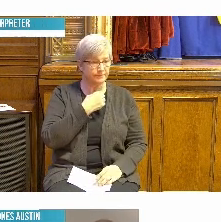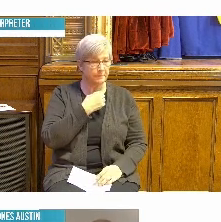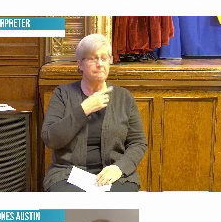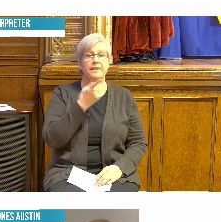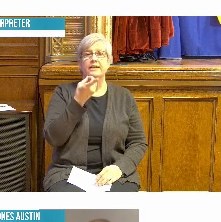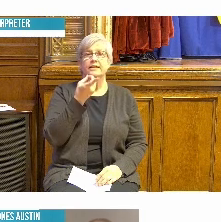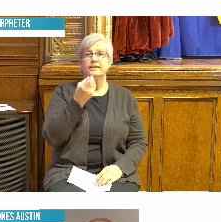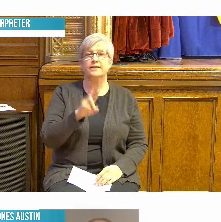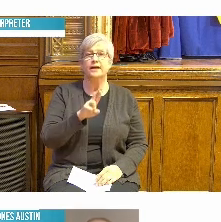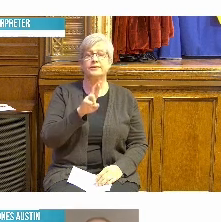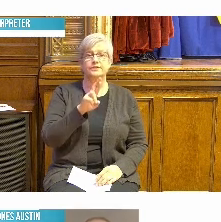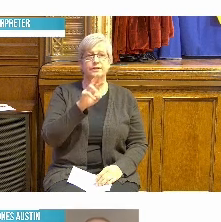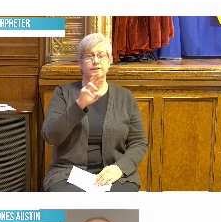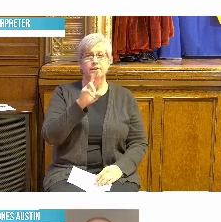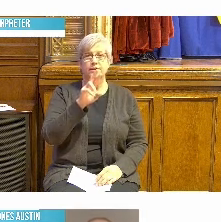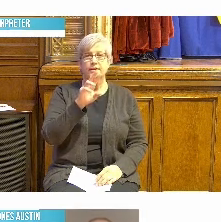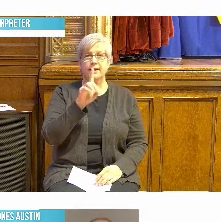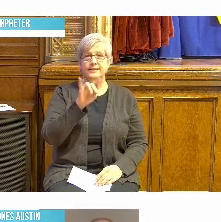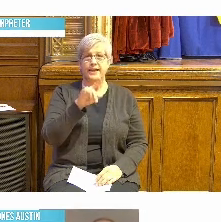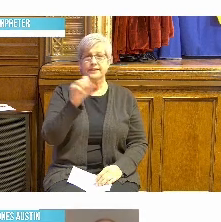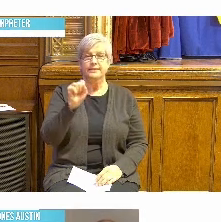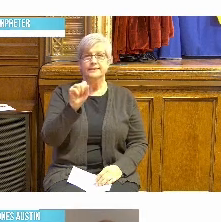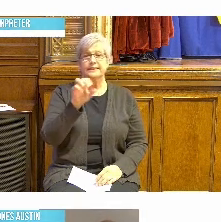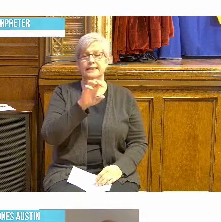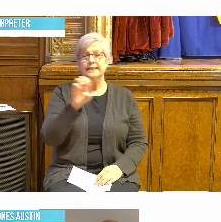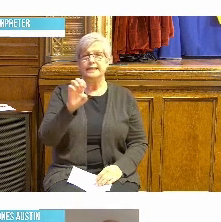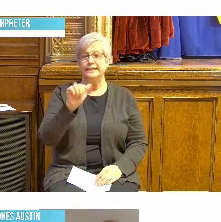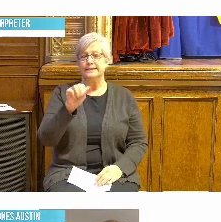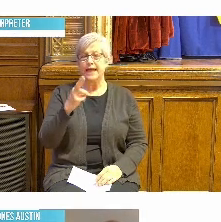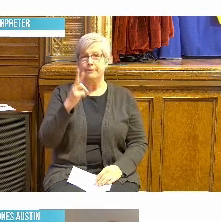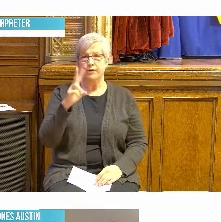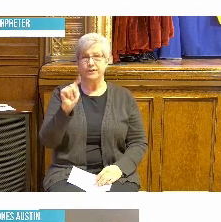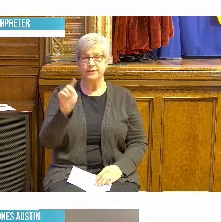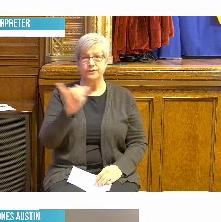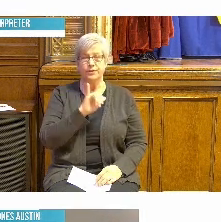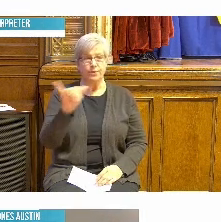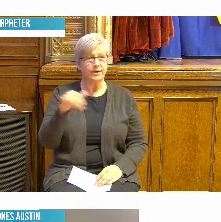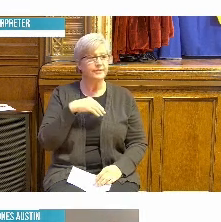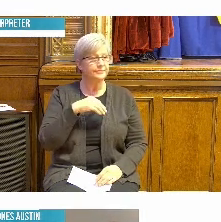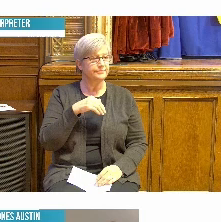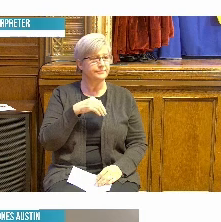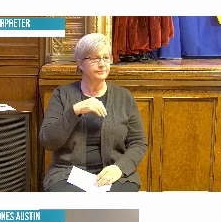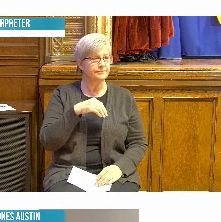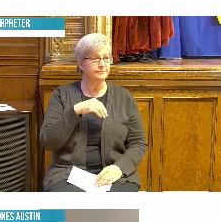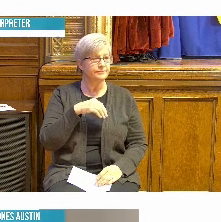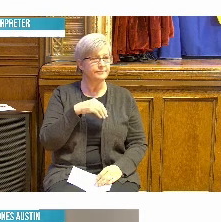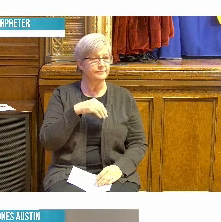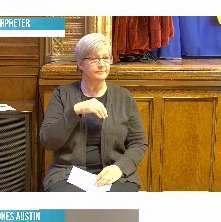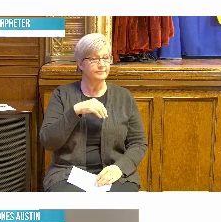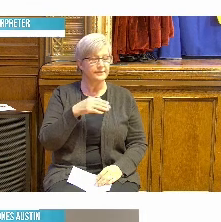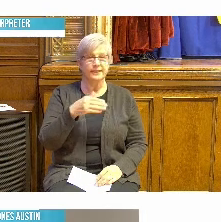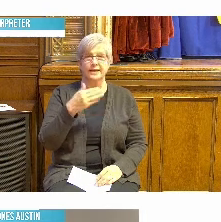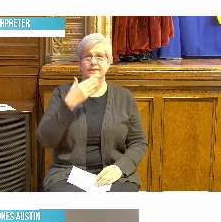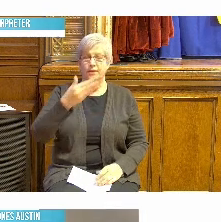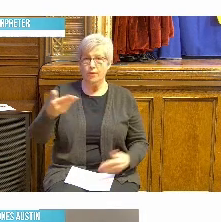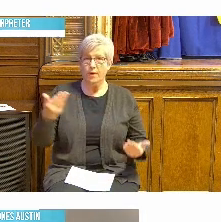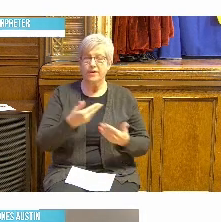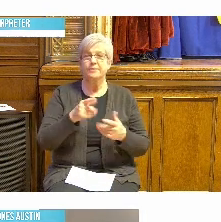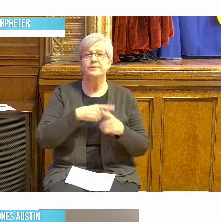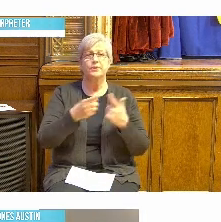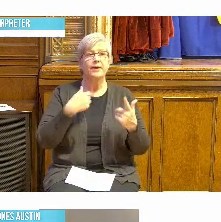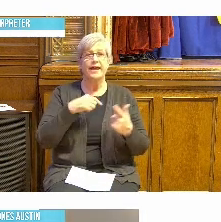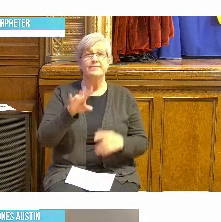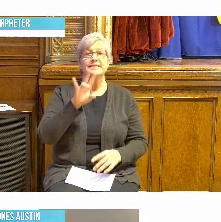Dr. Ron Daniels, East Elmhurst, New York. Malcolm Welcome. X's neighborhood. Welcome, Commissioner. We